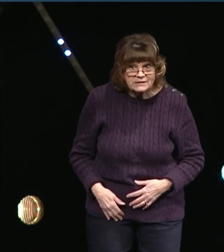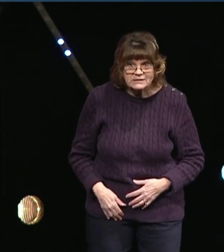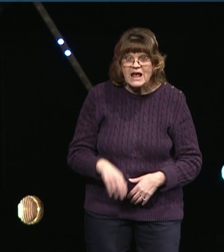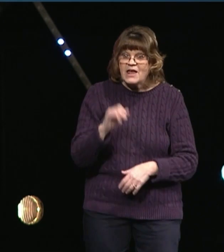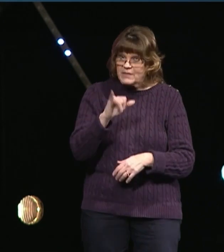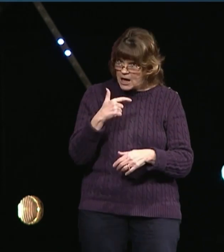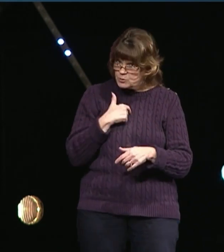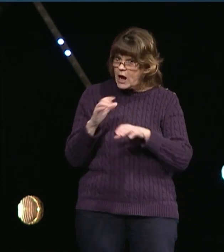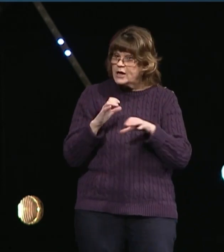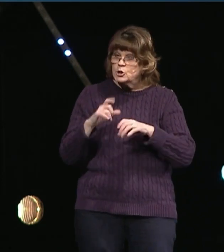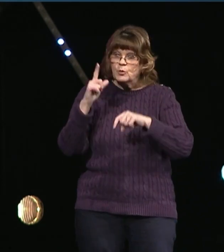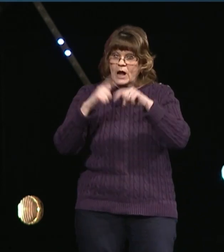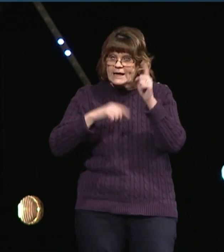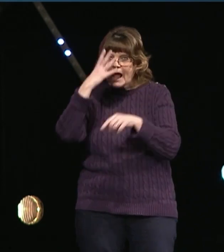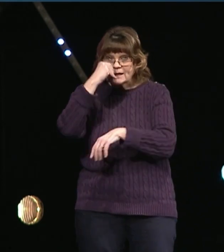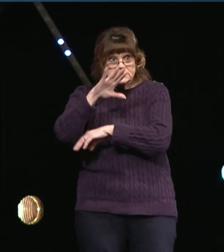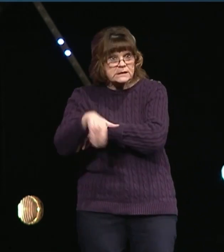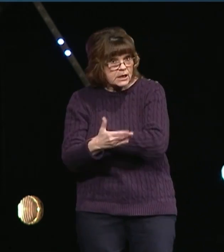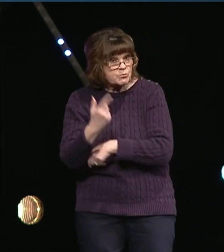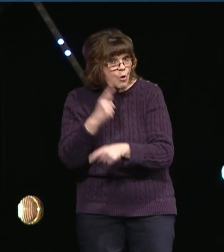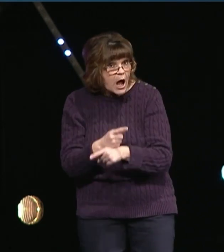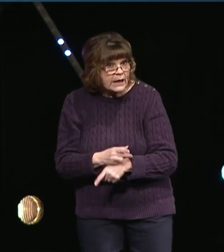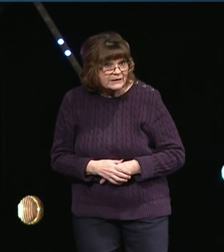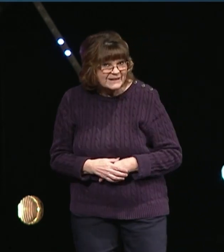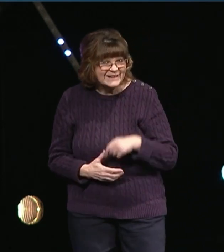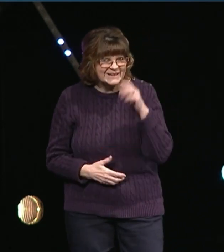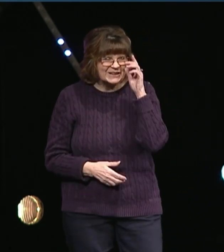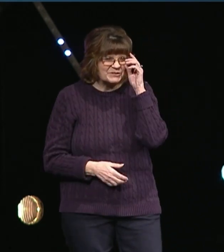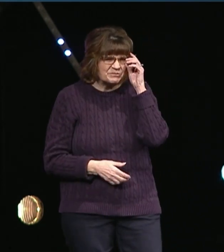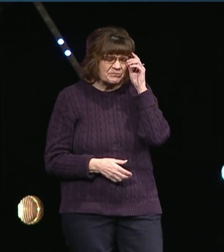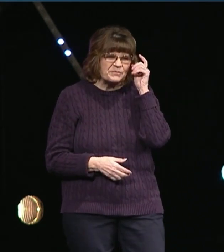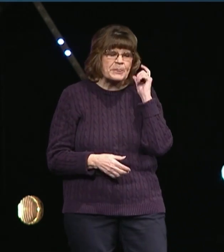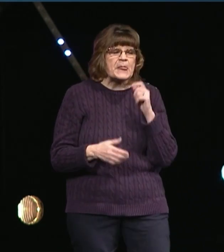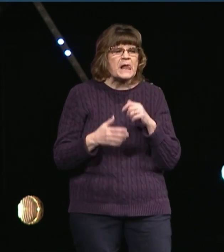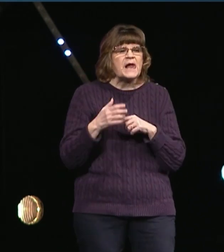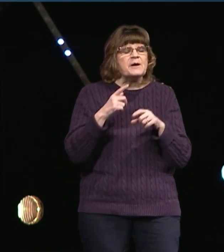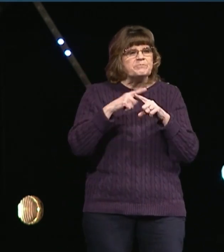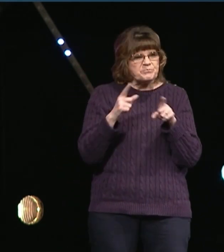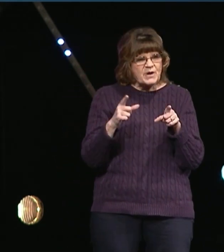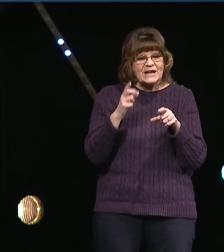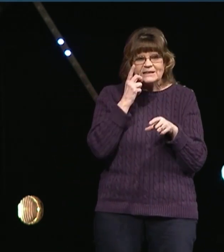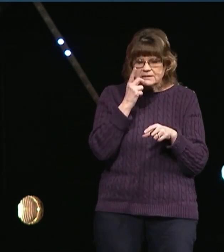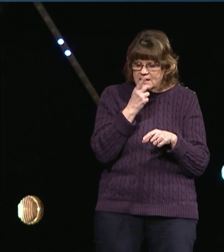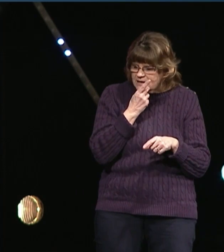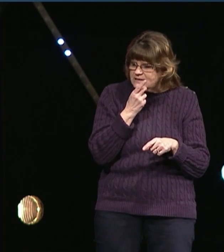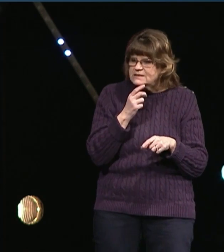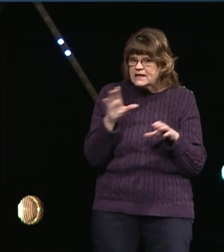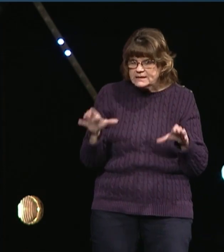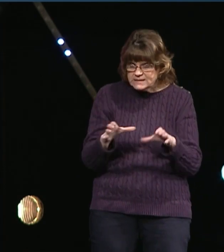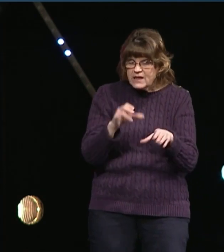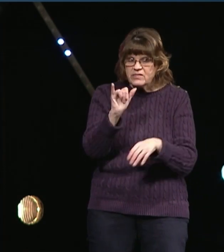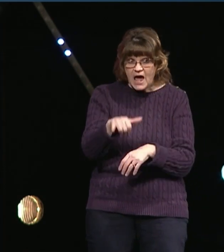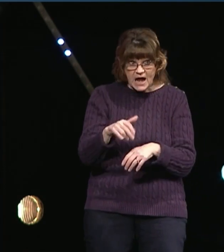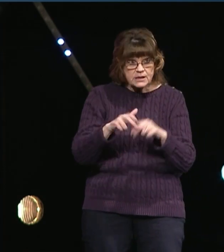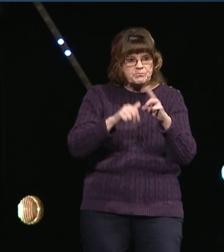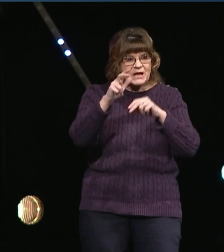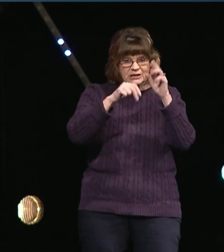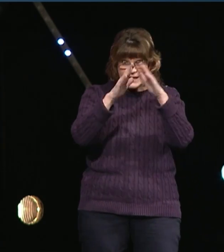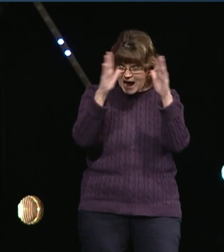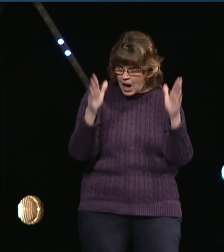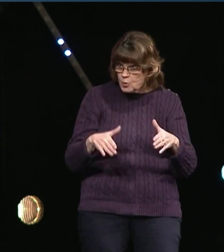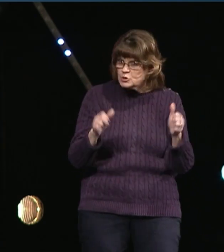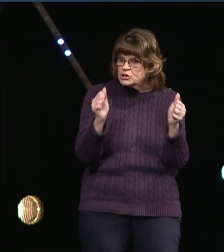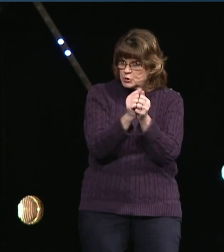night, right? Isn't that what you guys do? And to him, which he did, by the way, he did do that,